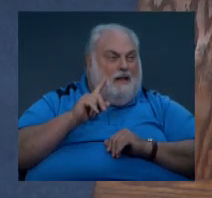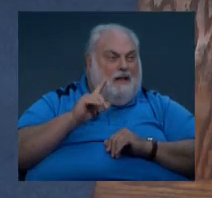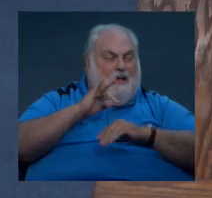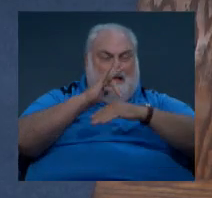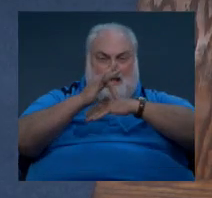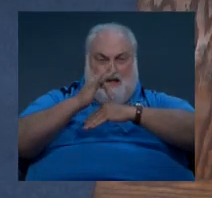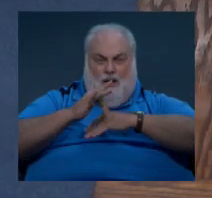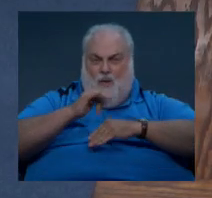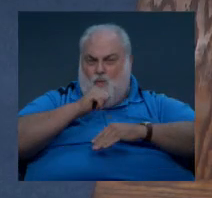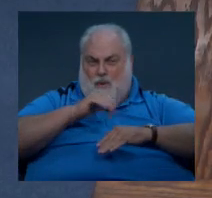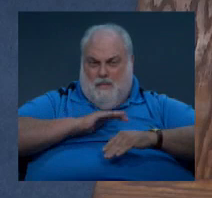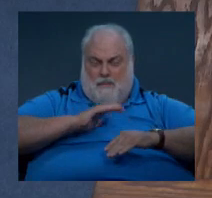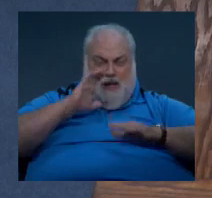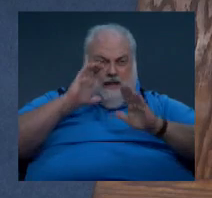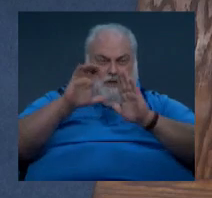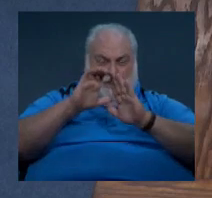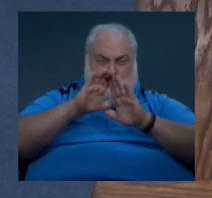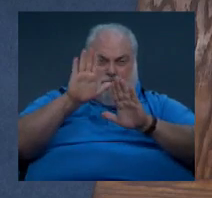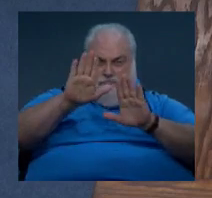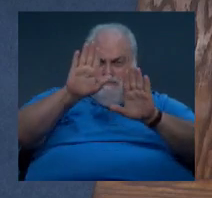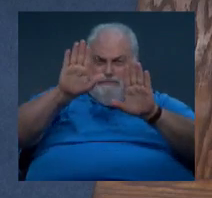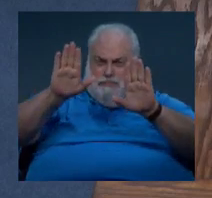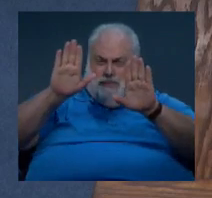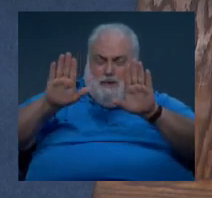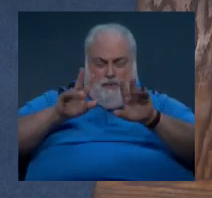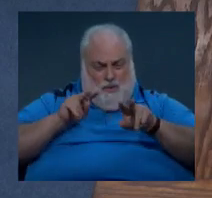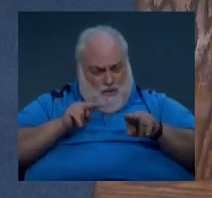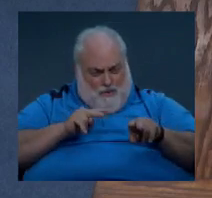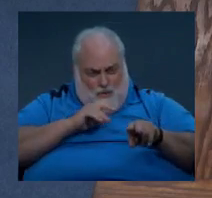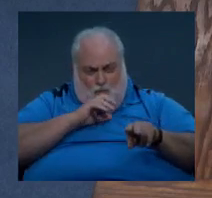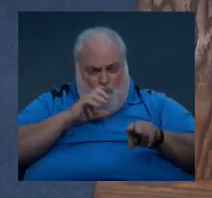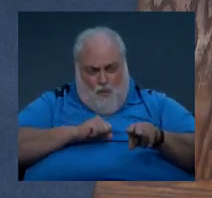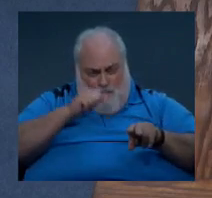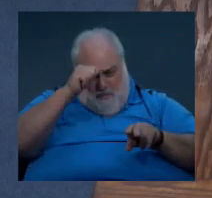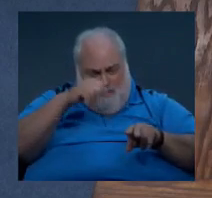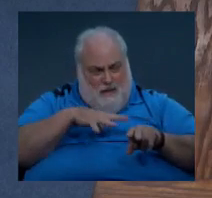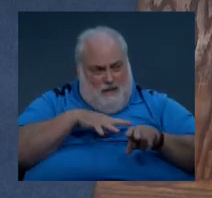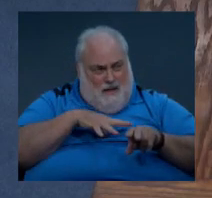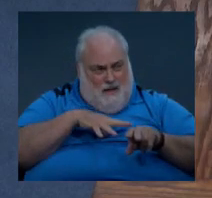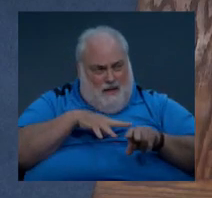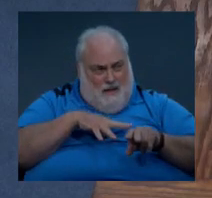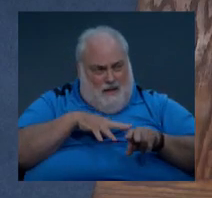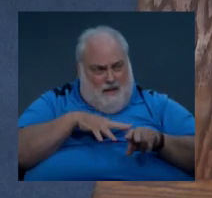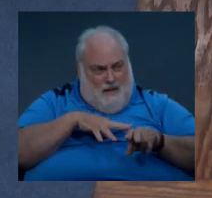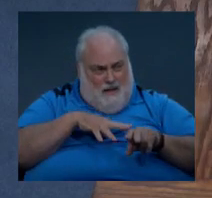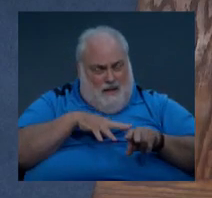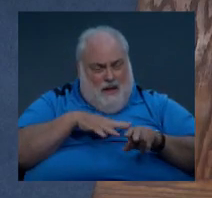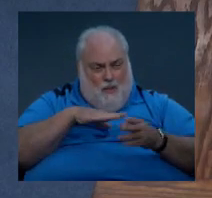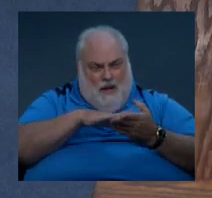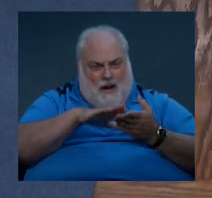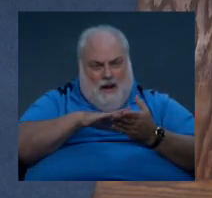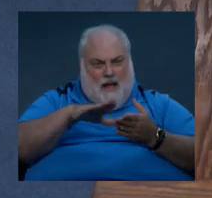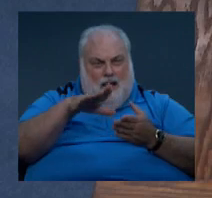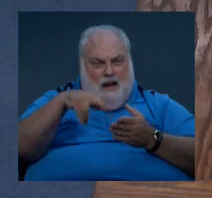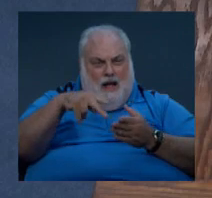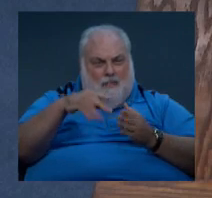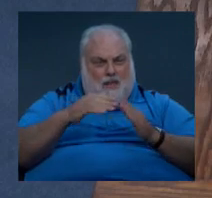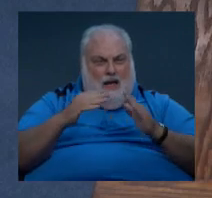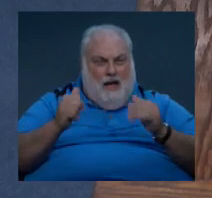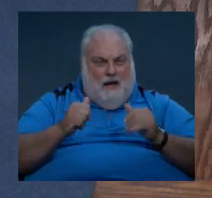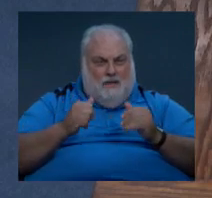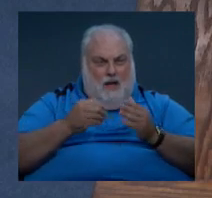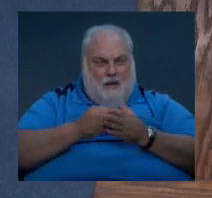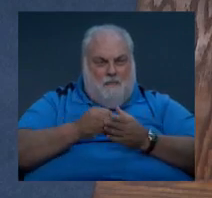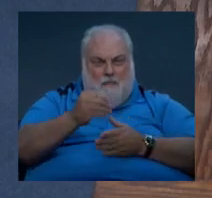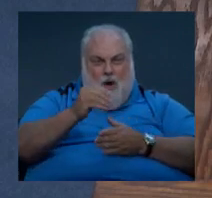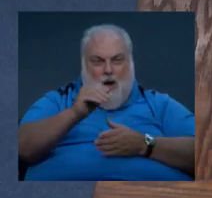naked women on the wall, looked at the old man, and claimed the house, bought